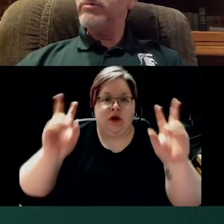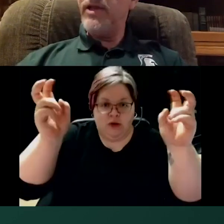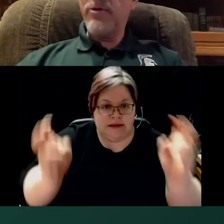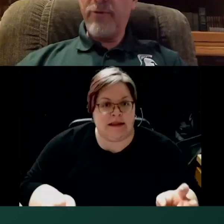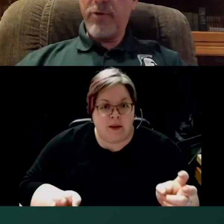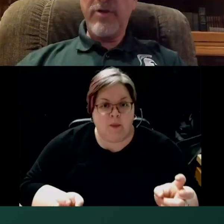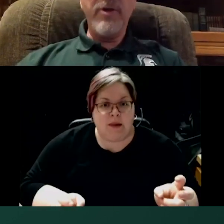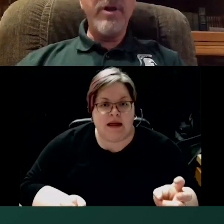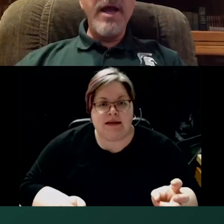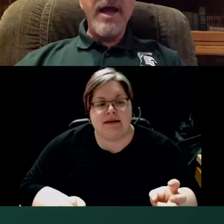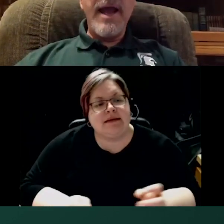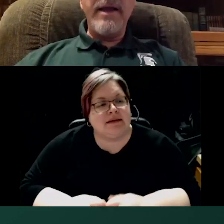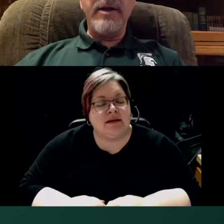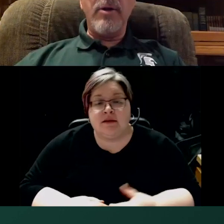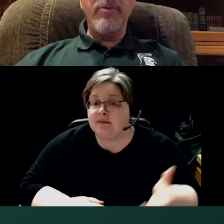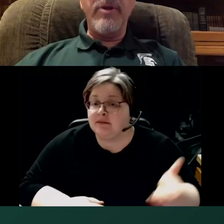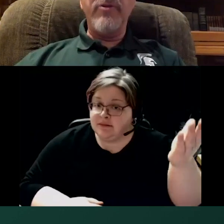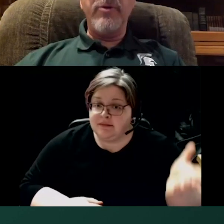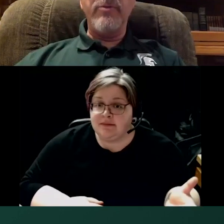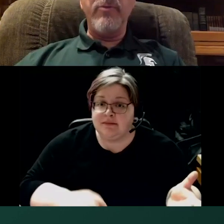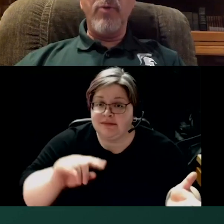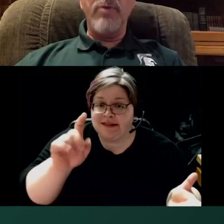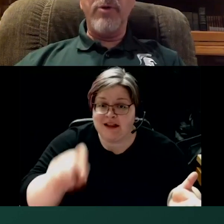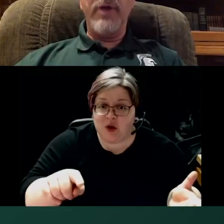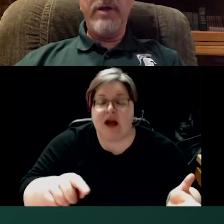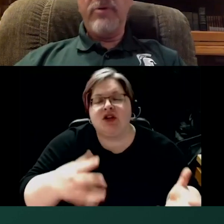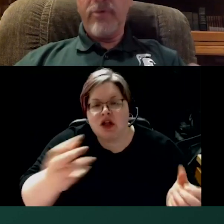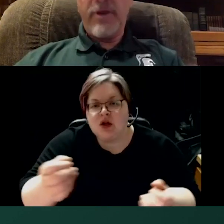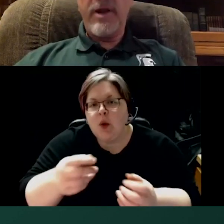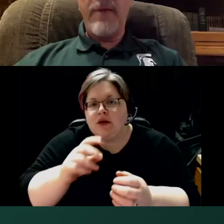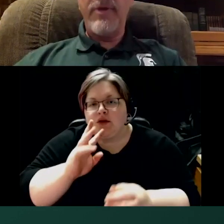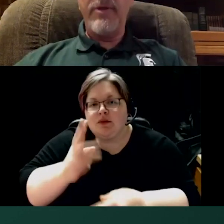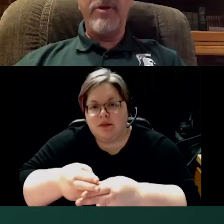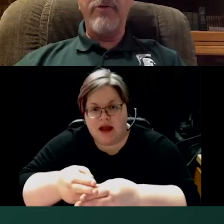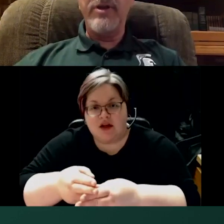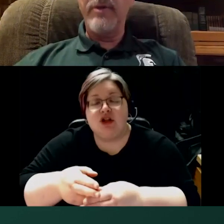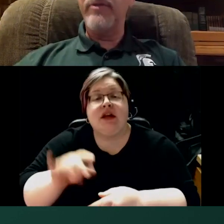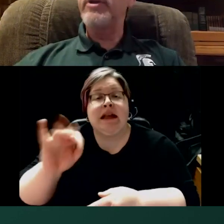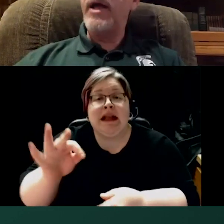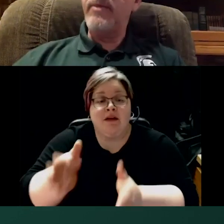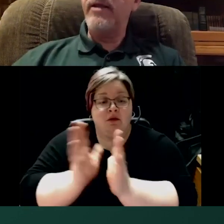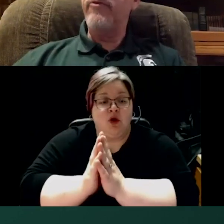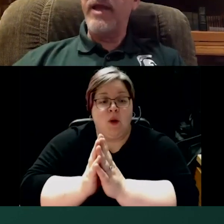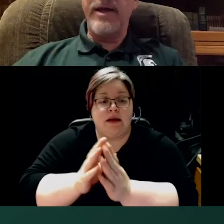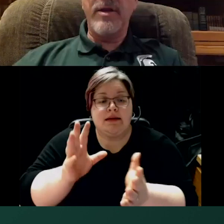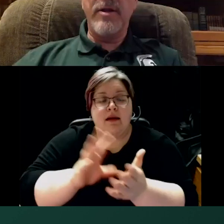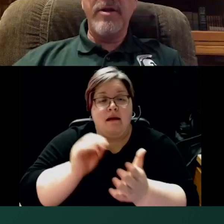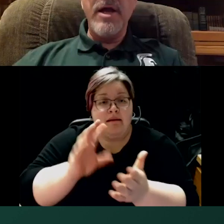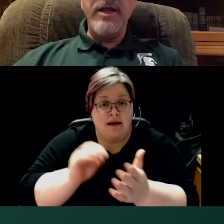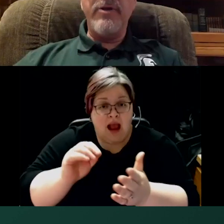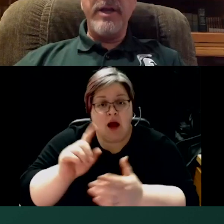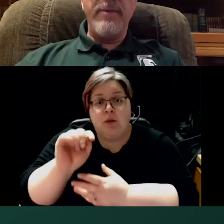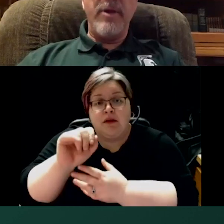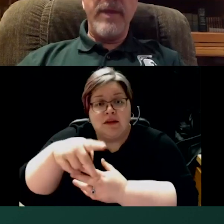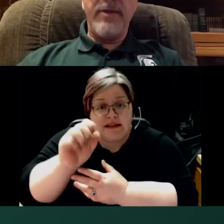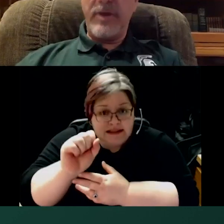a teaser for questions. And I'll also mention one more thing: to request a copy of the observing tips and the timelines for the ISS,